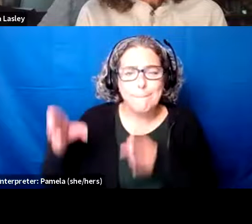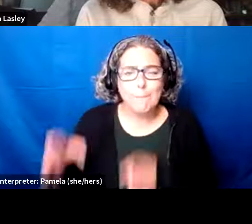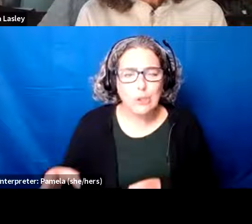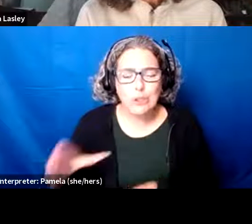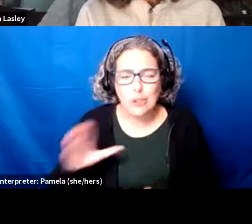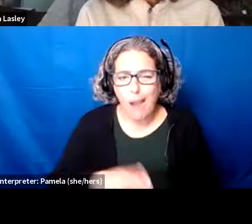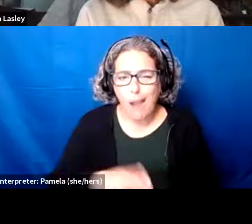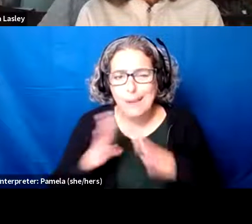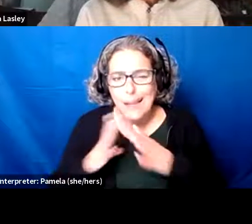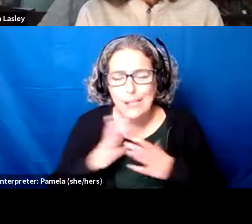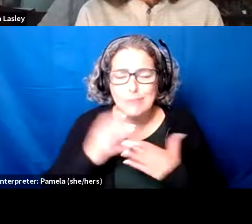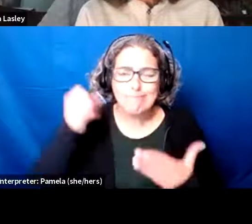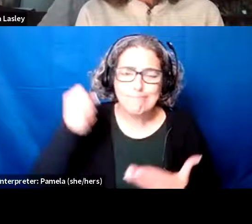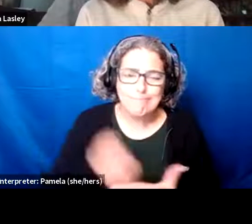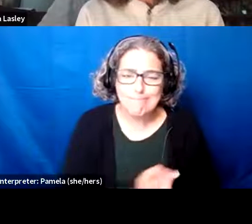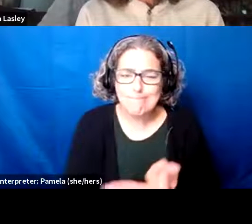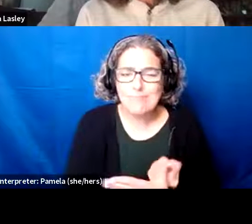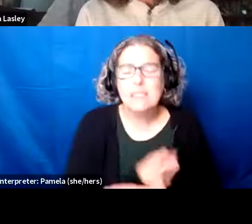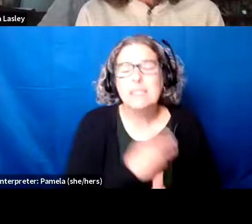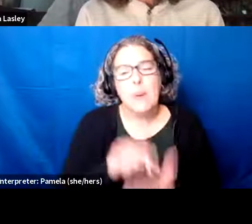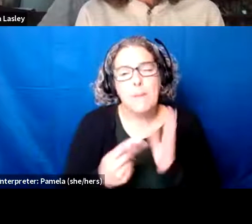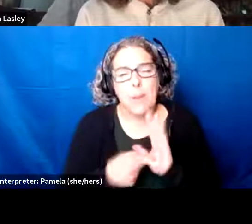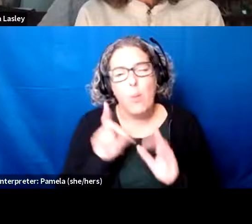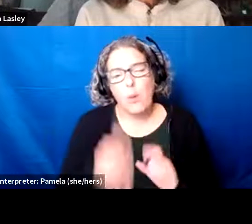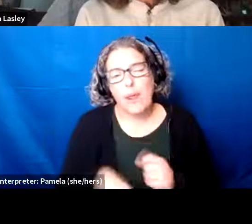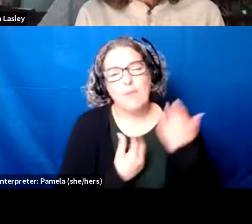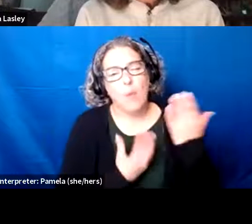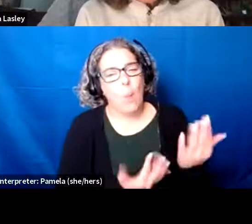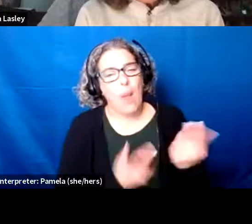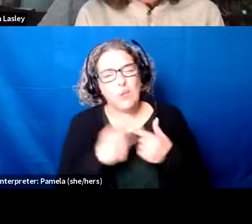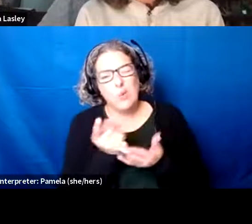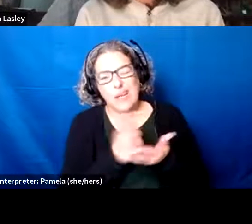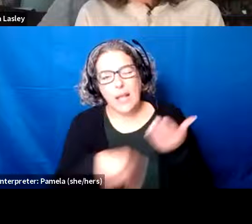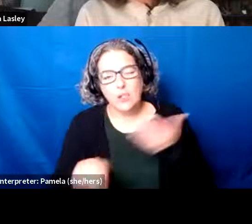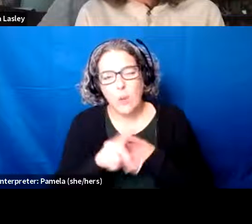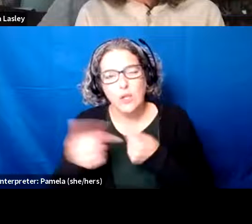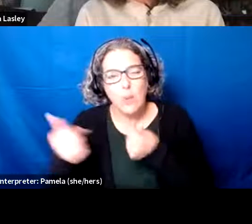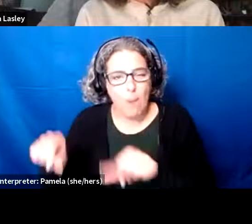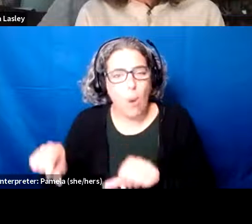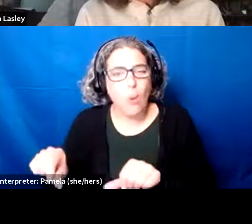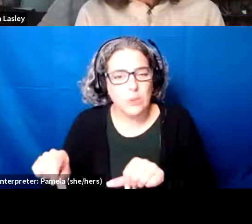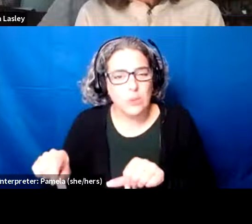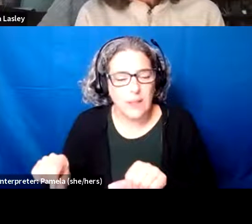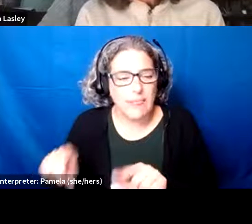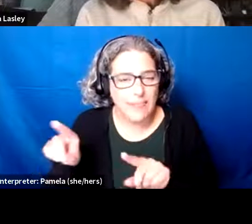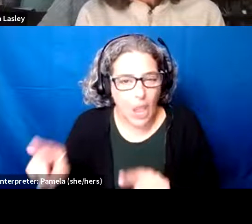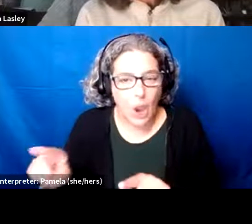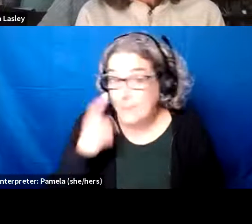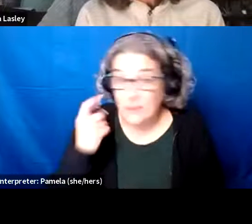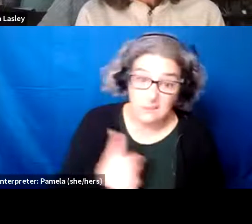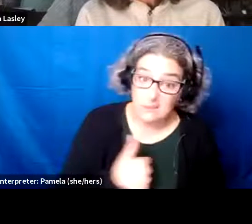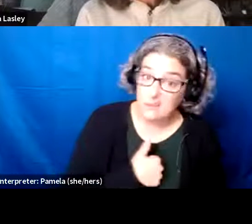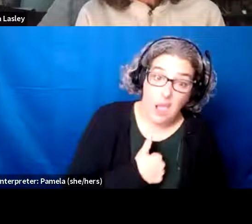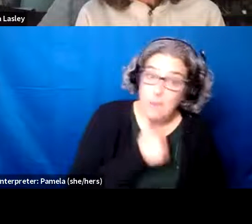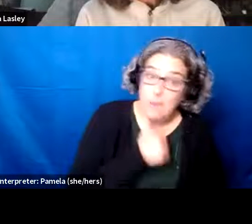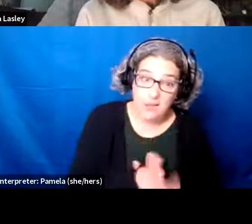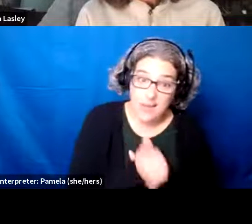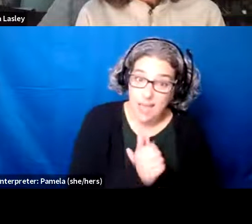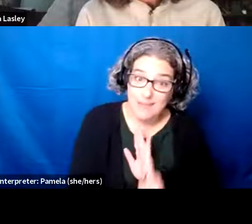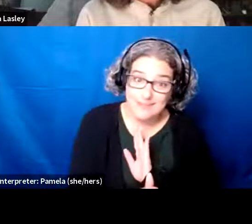they won't get put up till the beginning of next week because I'm not that